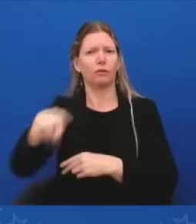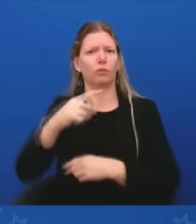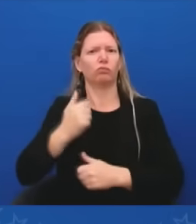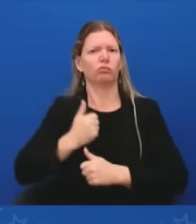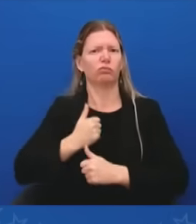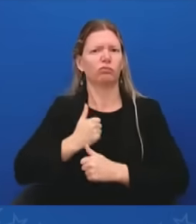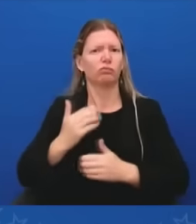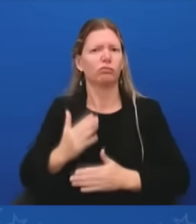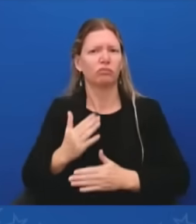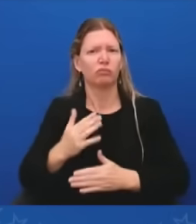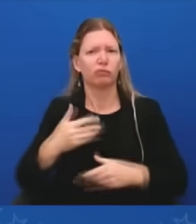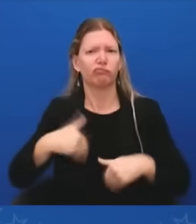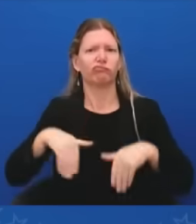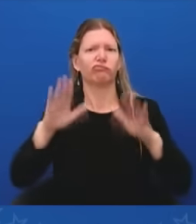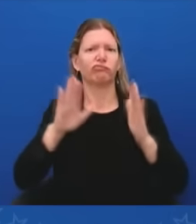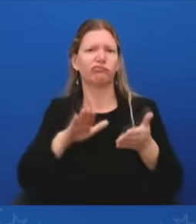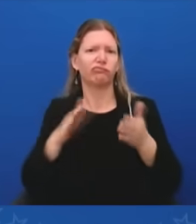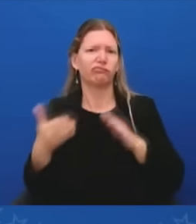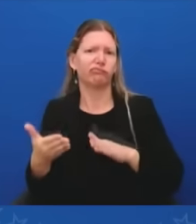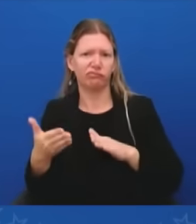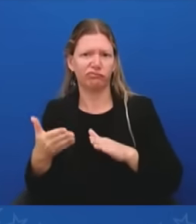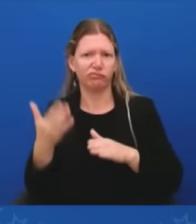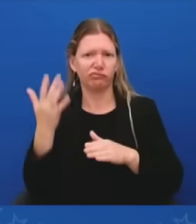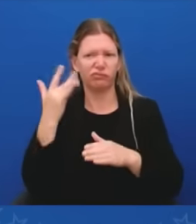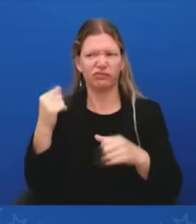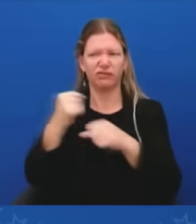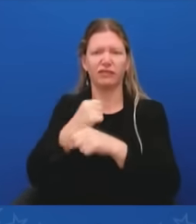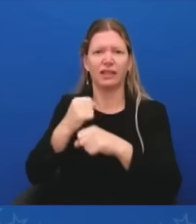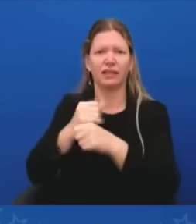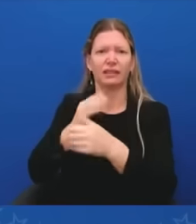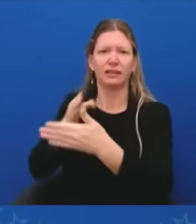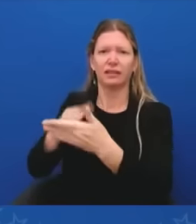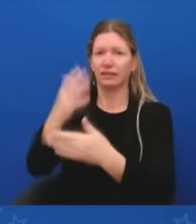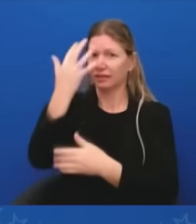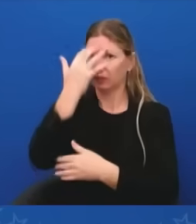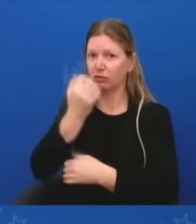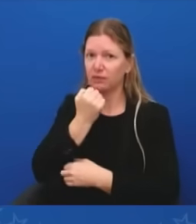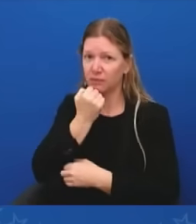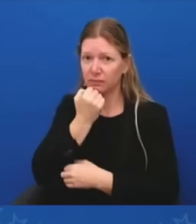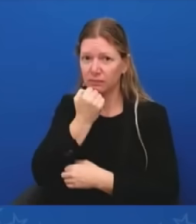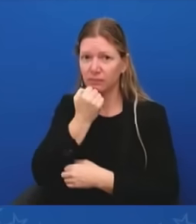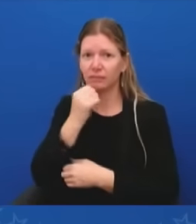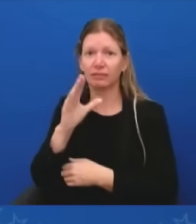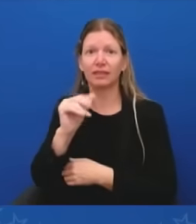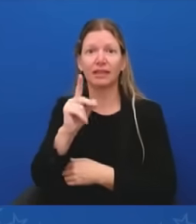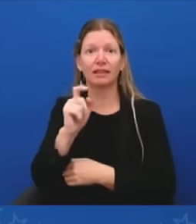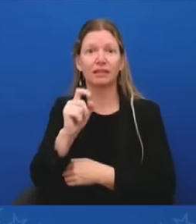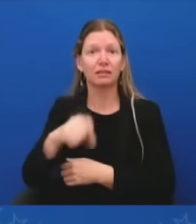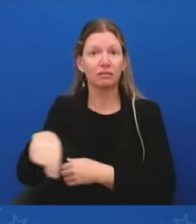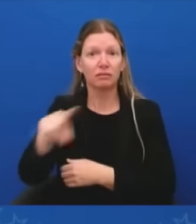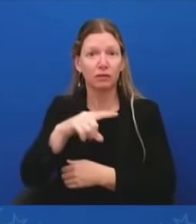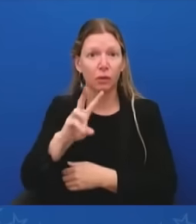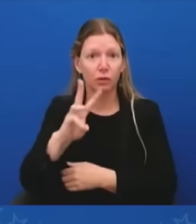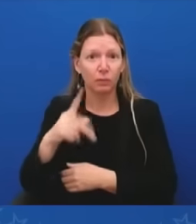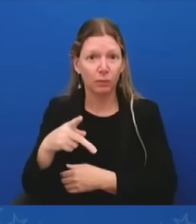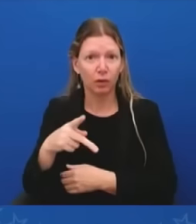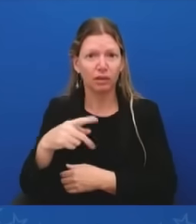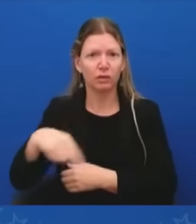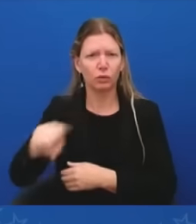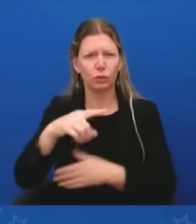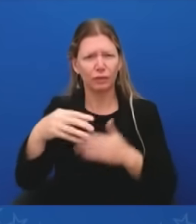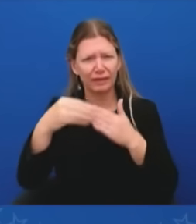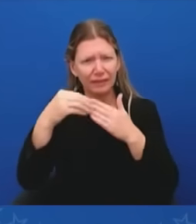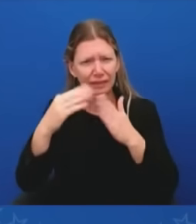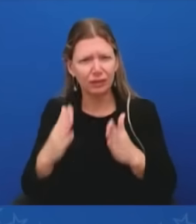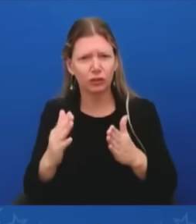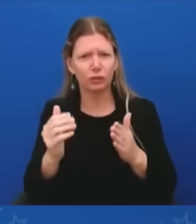character. In minutes, you'll be United States Army officers. In time, some of you will serve in